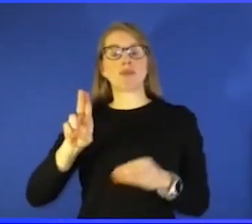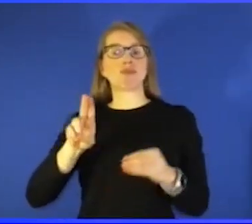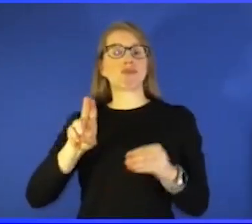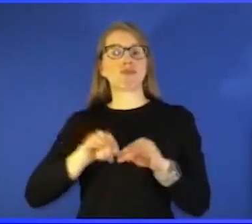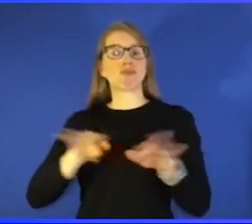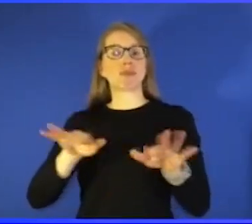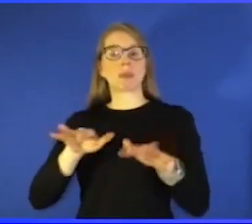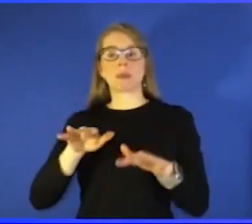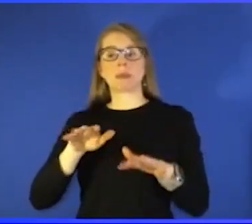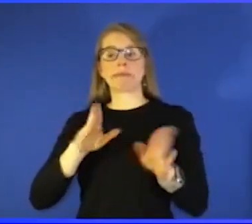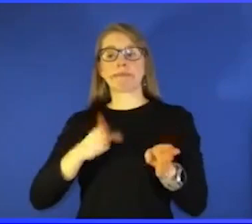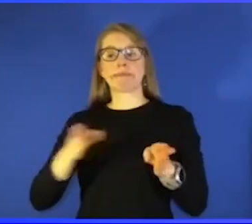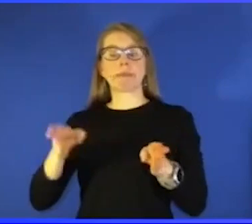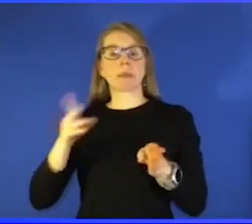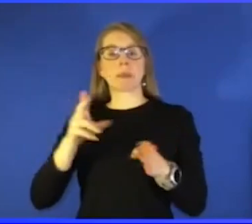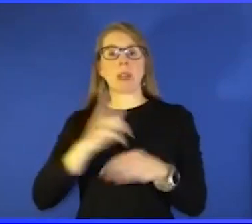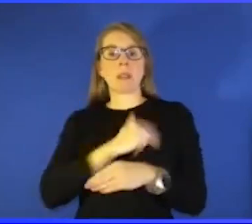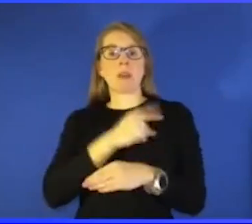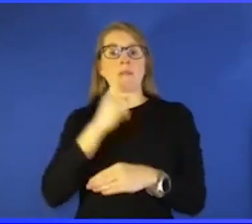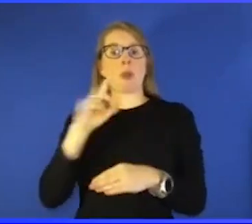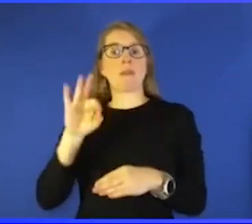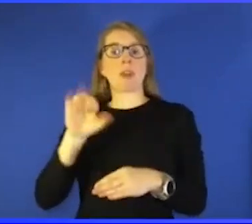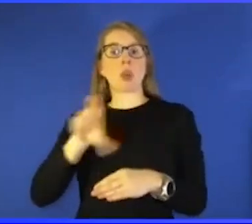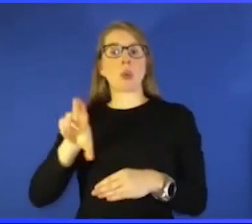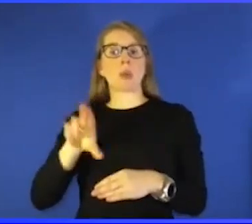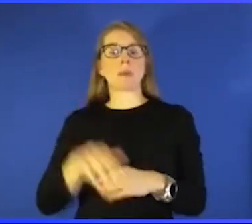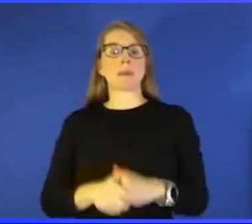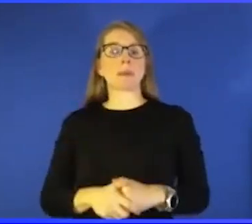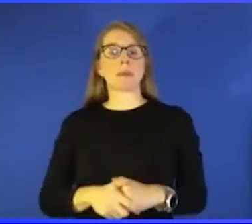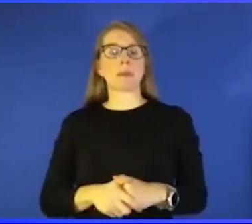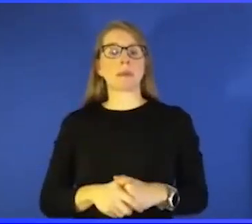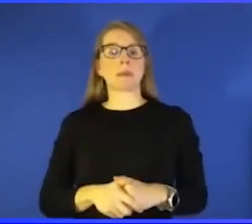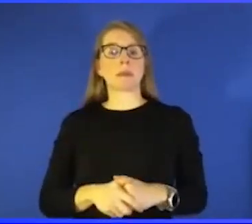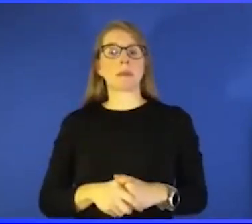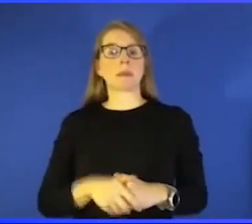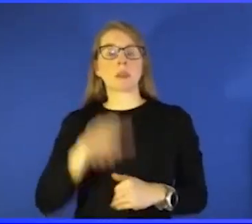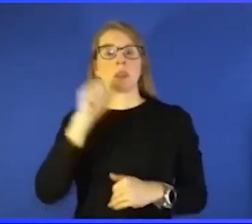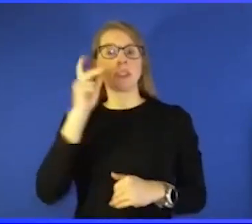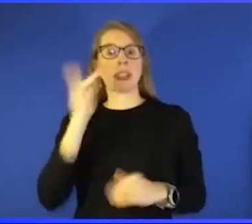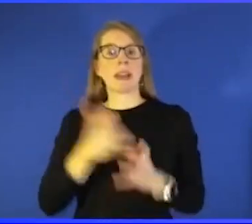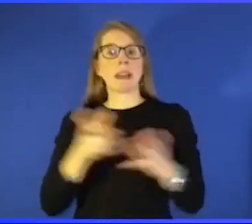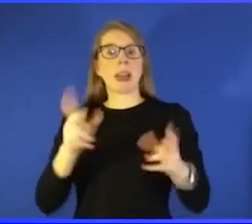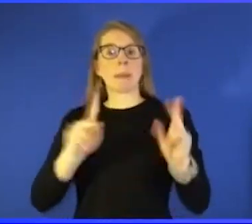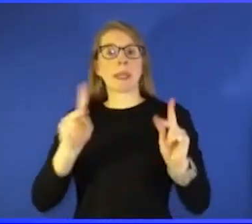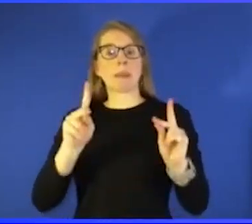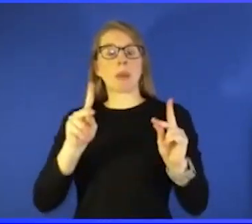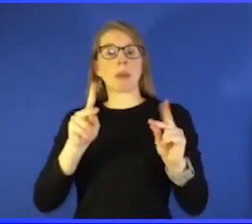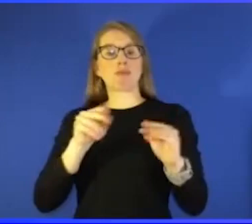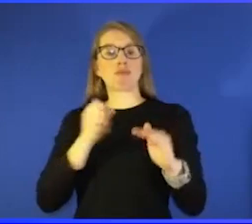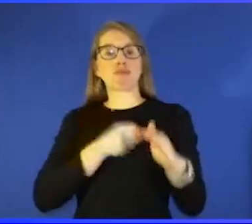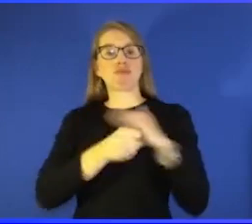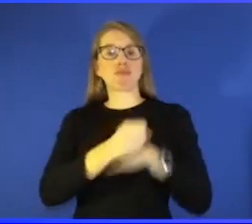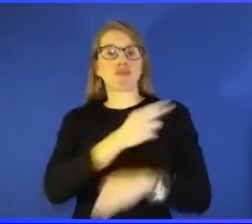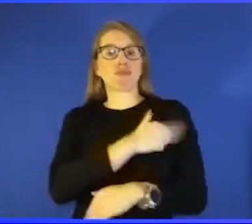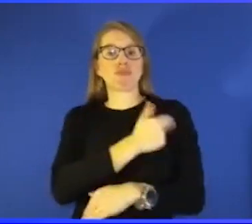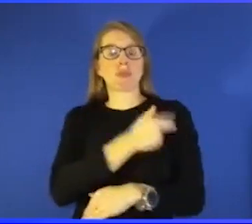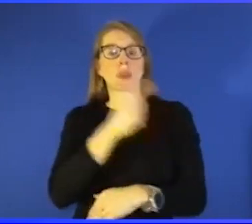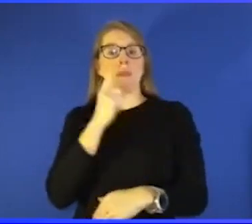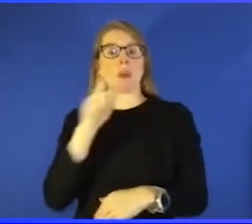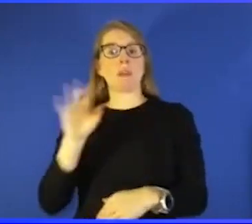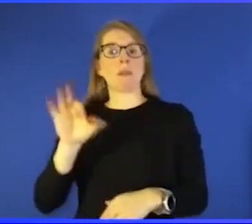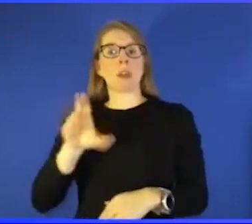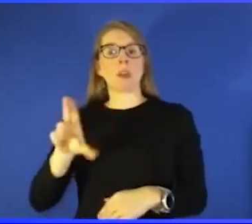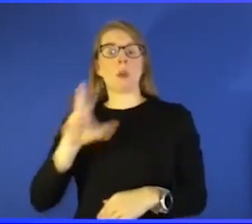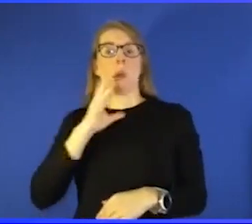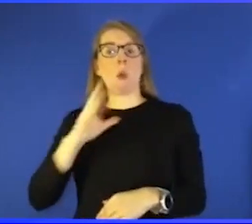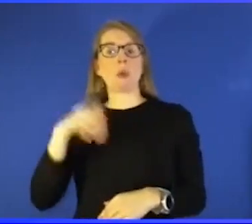influenza. So we didn't ever see a large amount of people hospitalized with influenza. Certainly, older age would confer